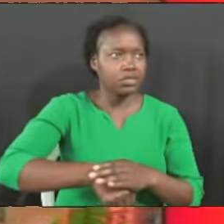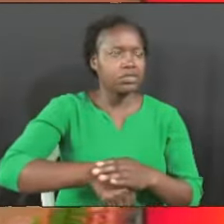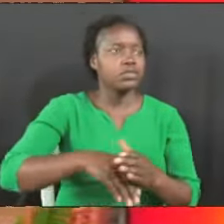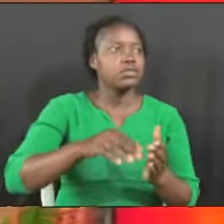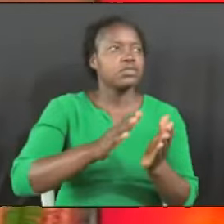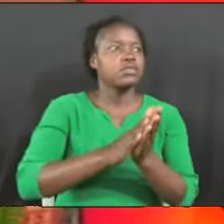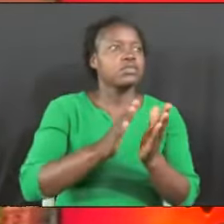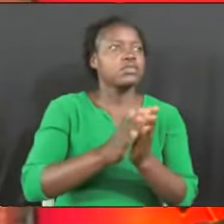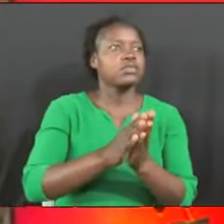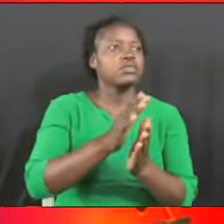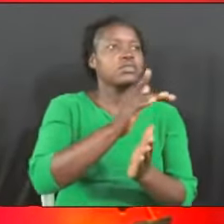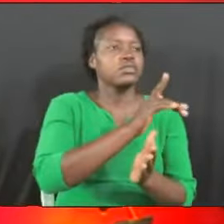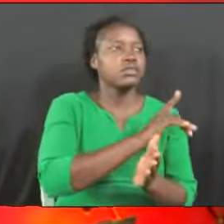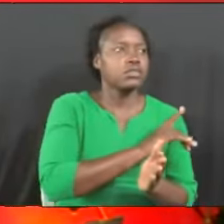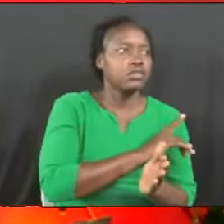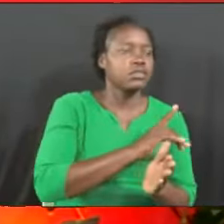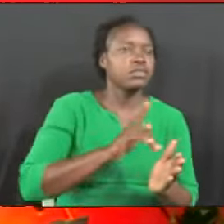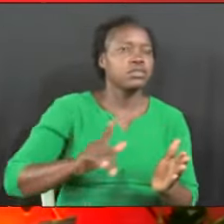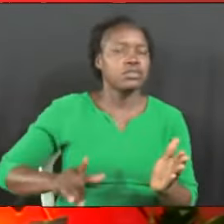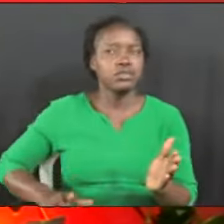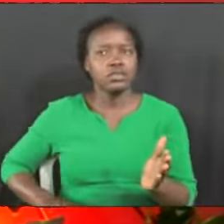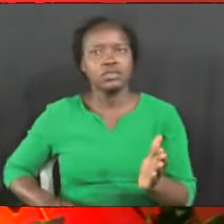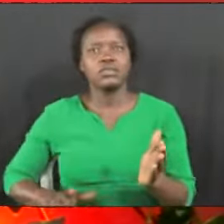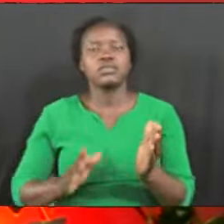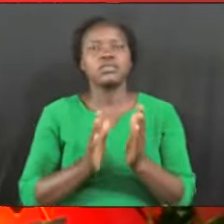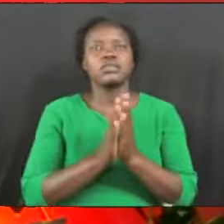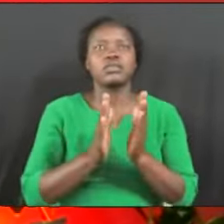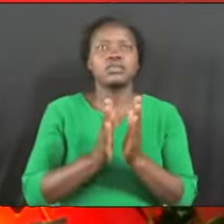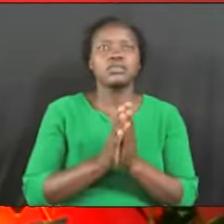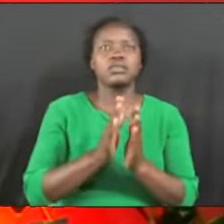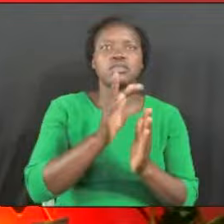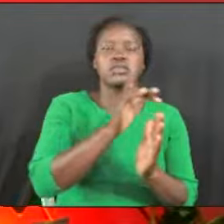the Lord. Praise the Lord.